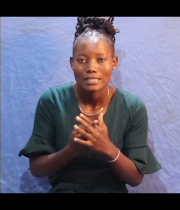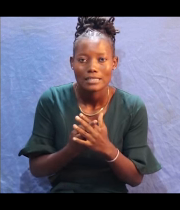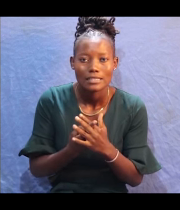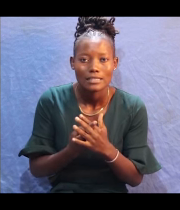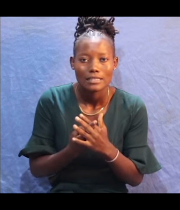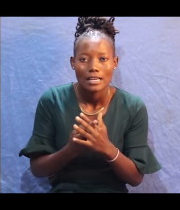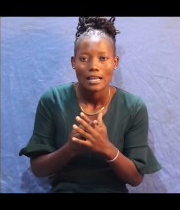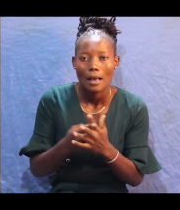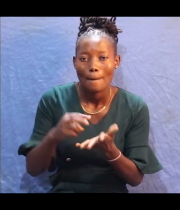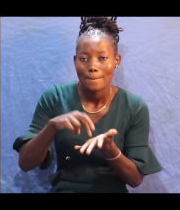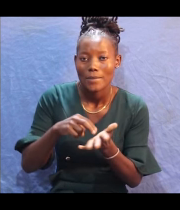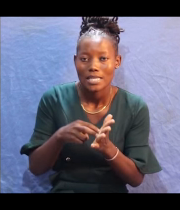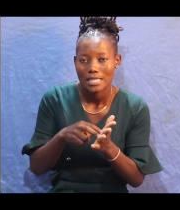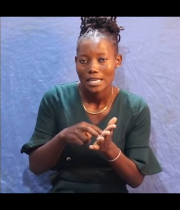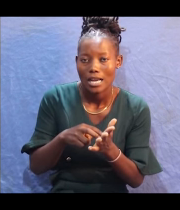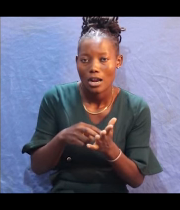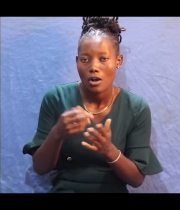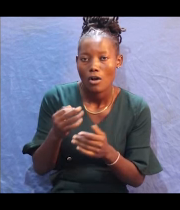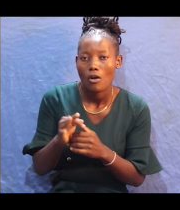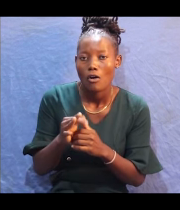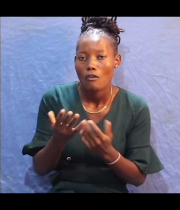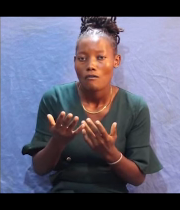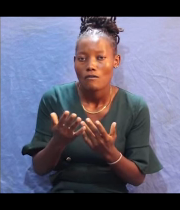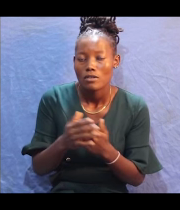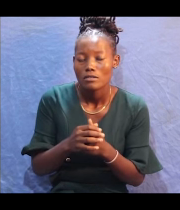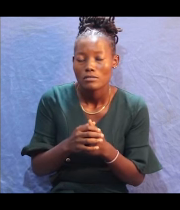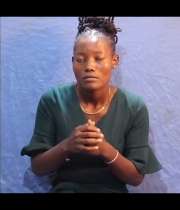is the definition of sport, and we all know it.